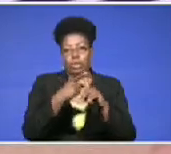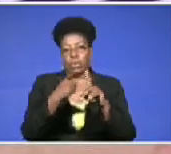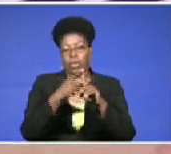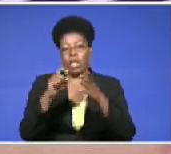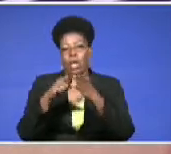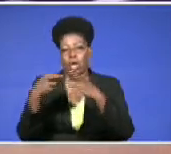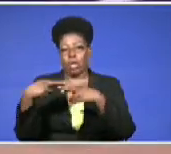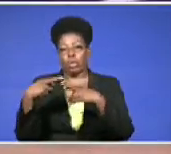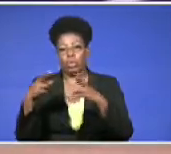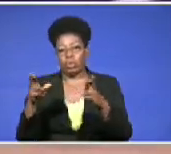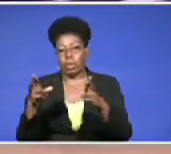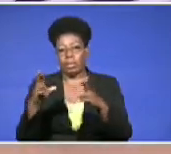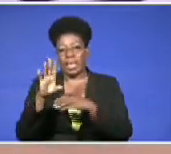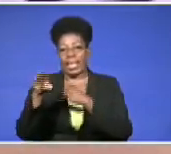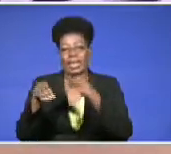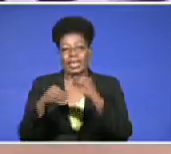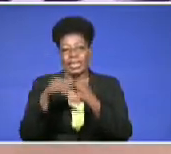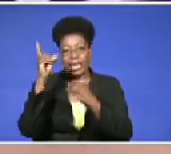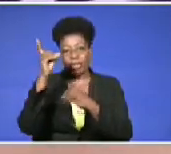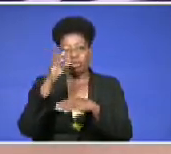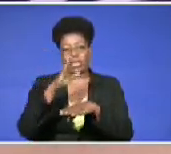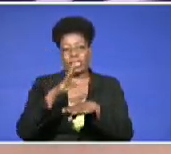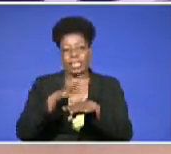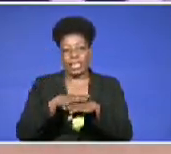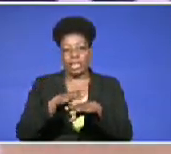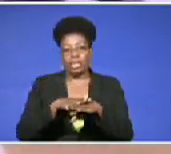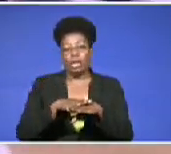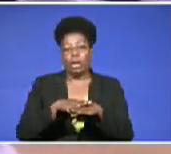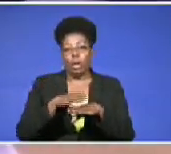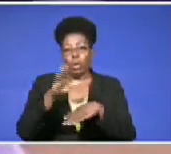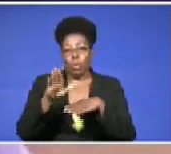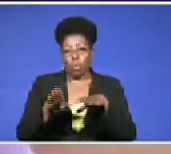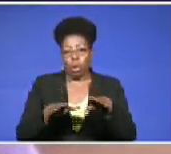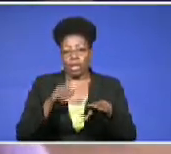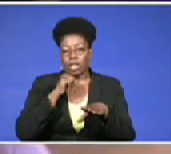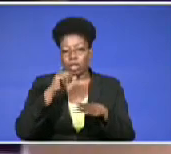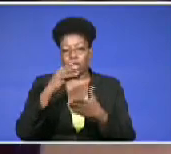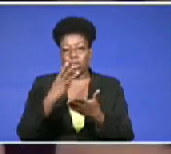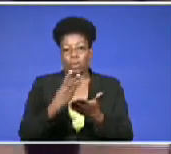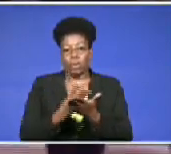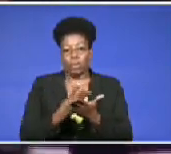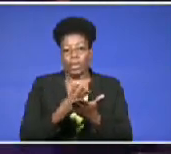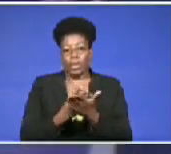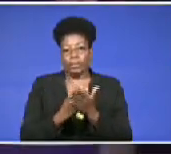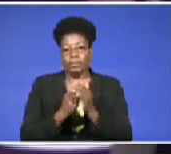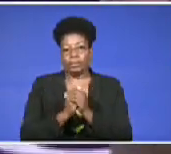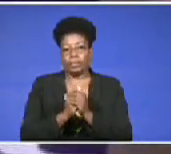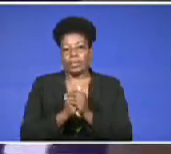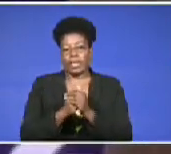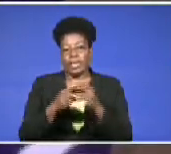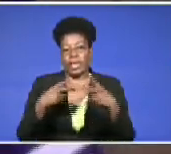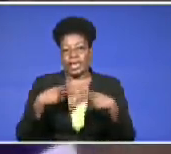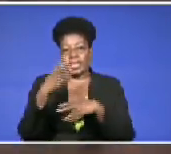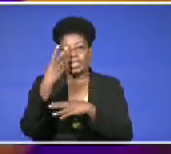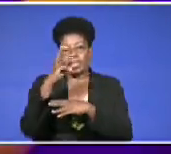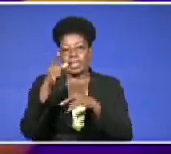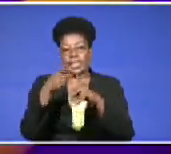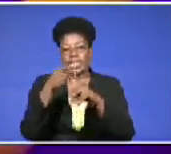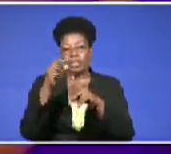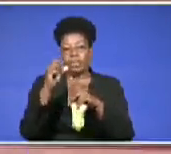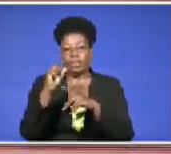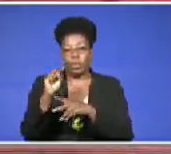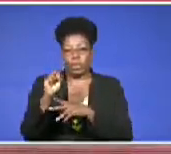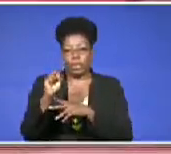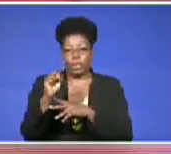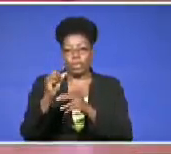of The Athletic added that DeAndre was seen on crutches after the game. Now Ayton is averaging 16 points on 58% shooting